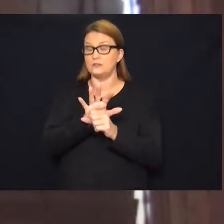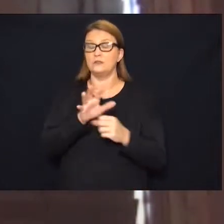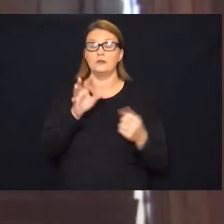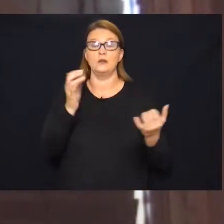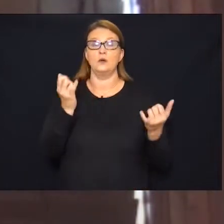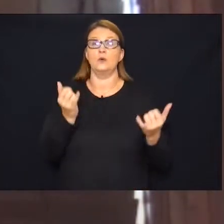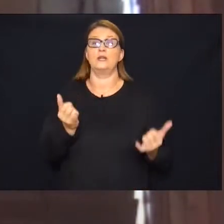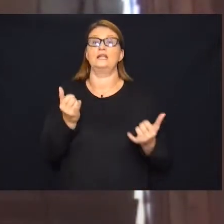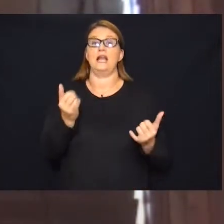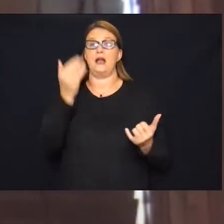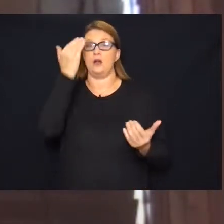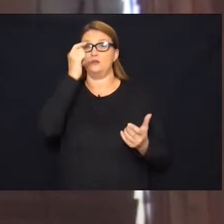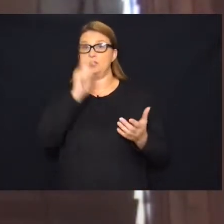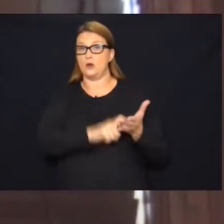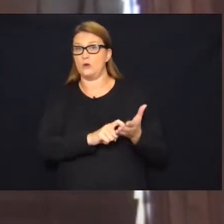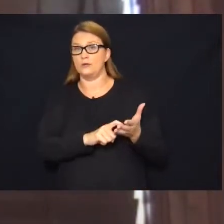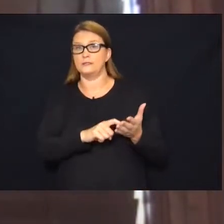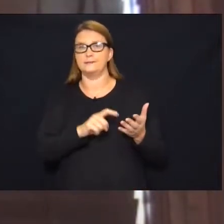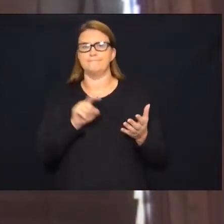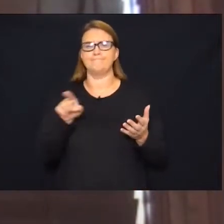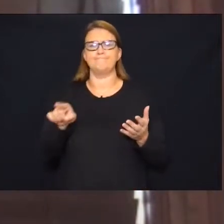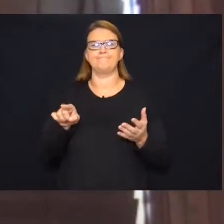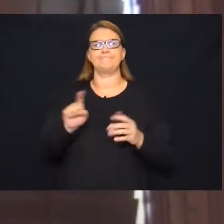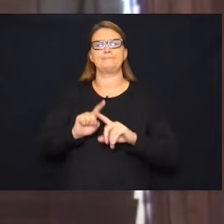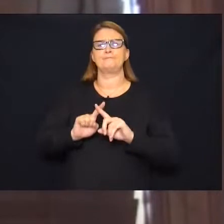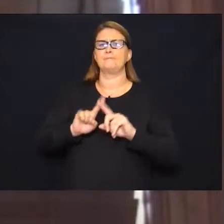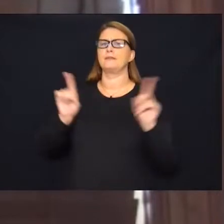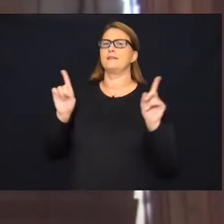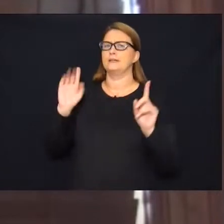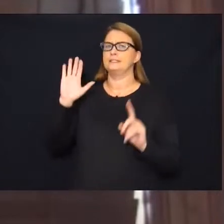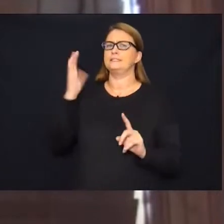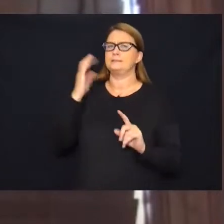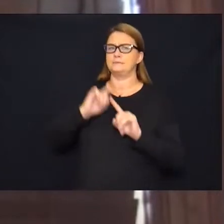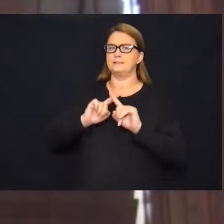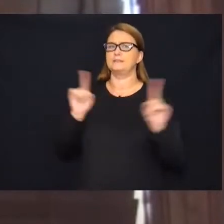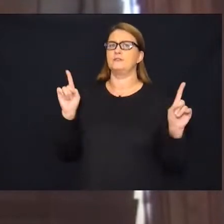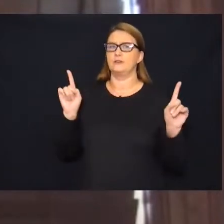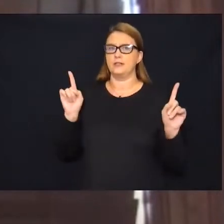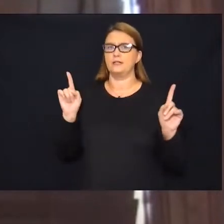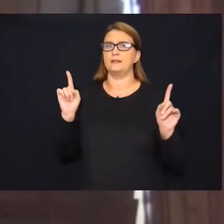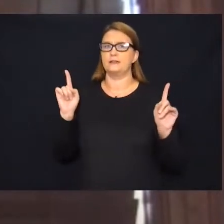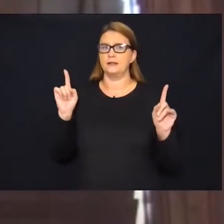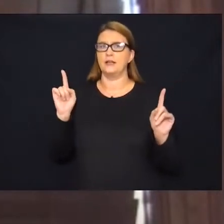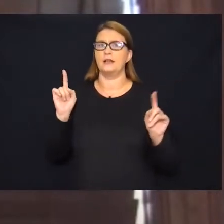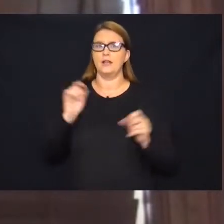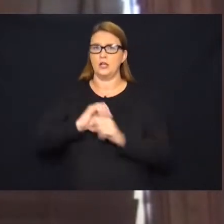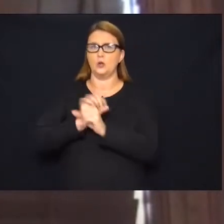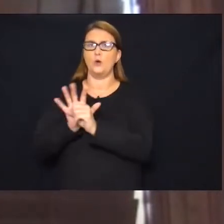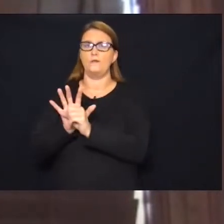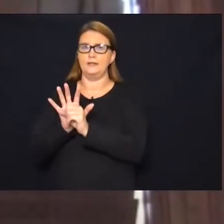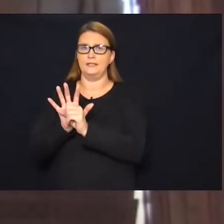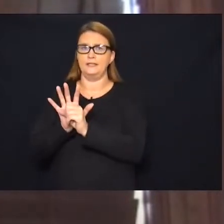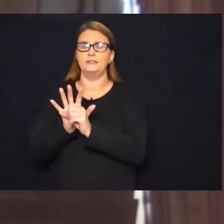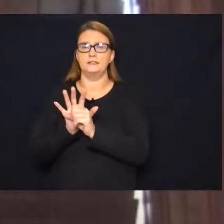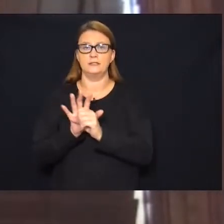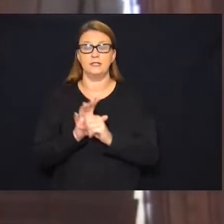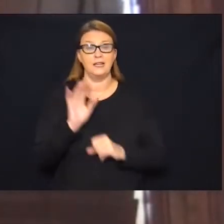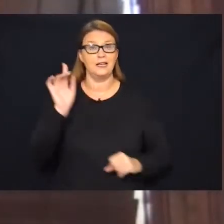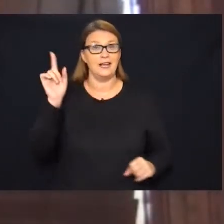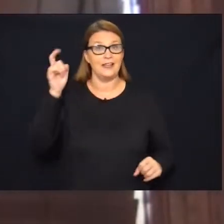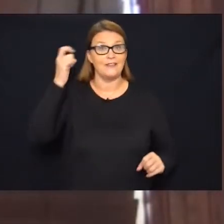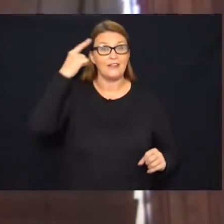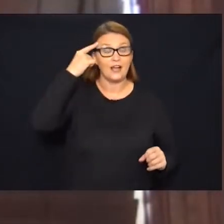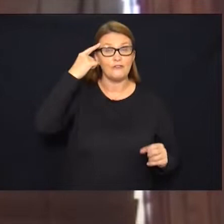see that this is a different type of virus than we've seen before. And as the governor said very